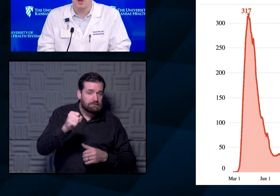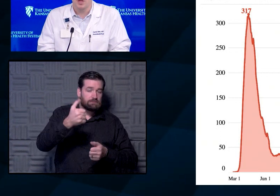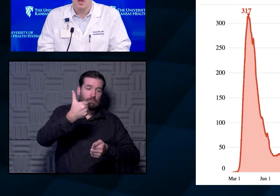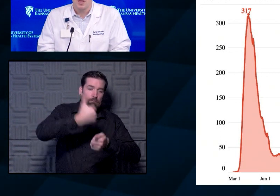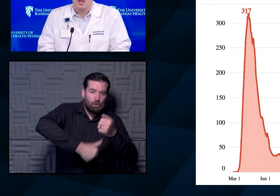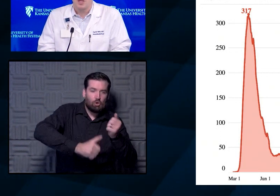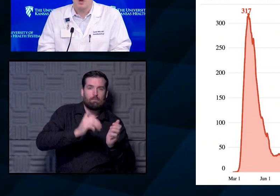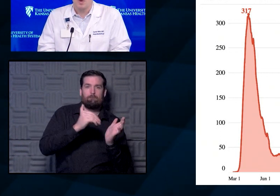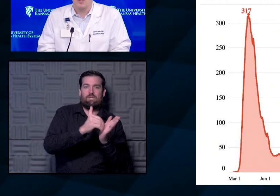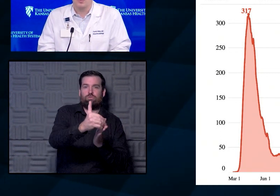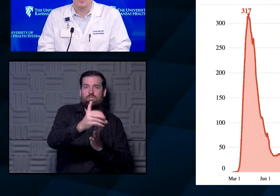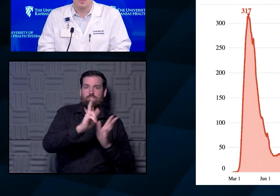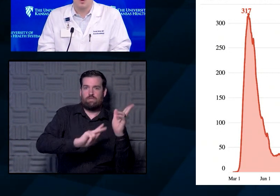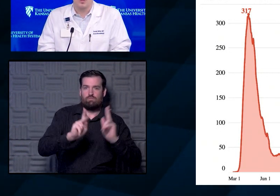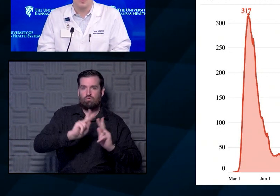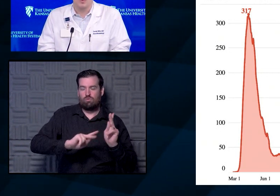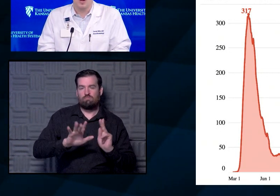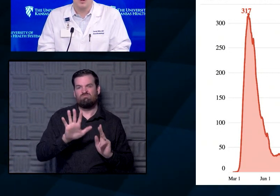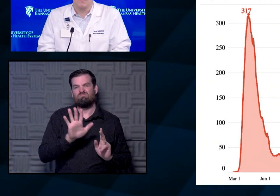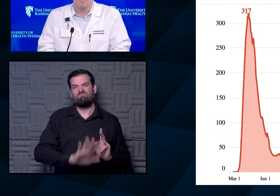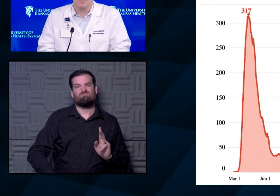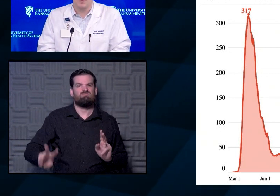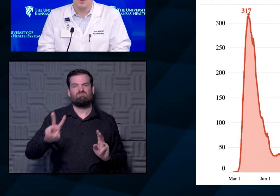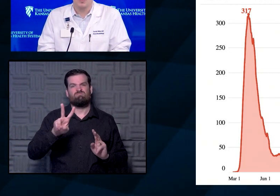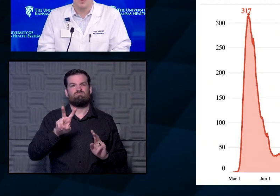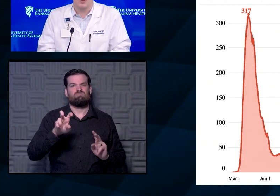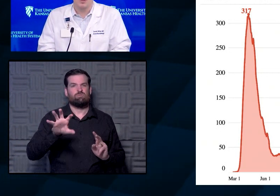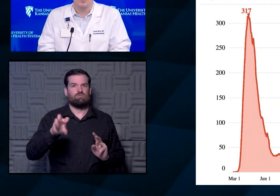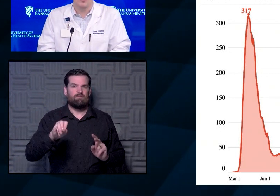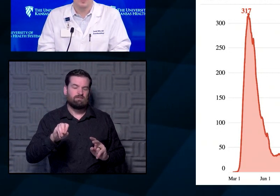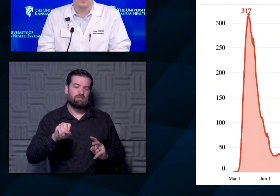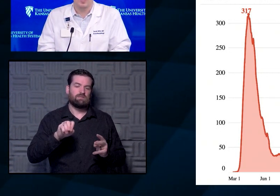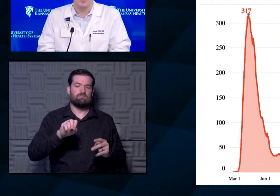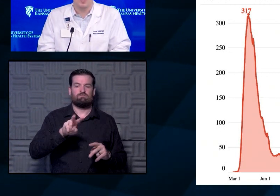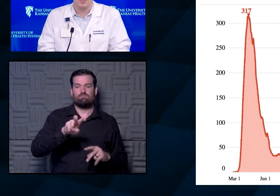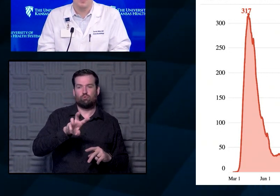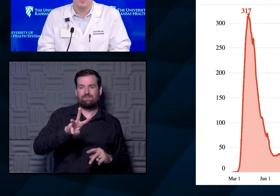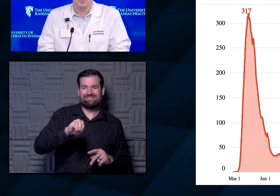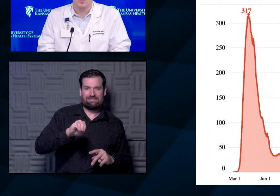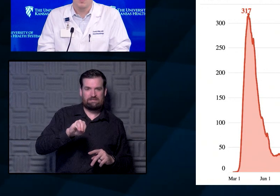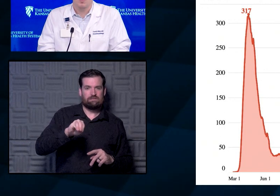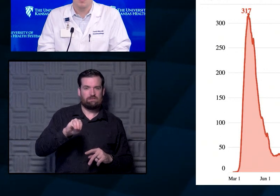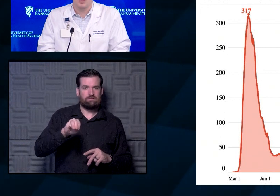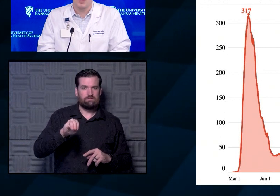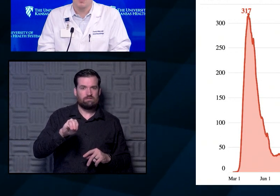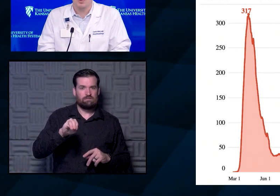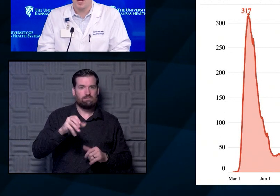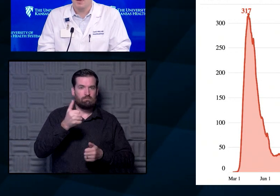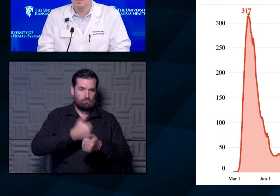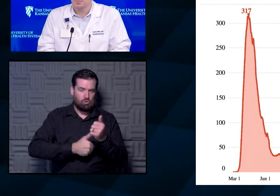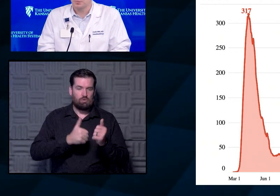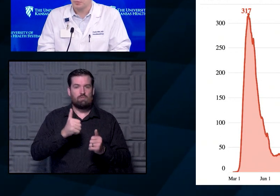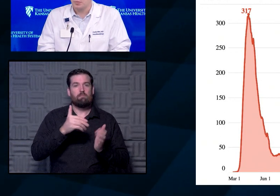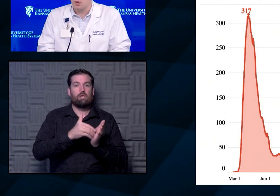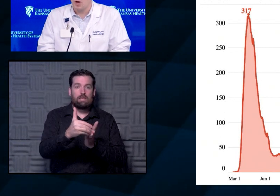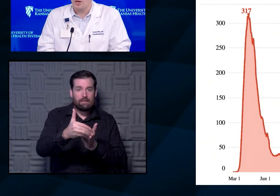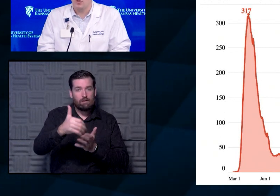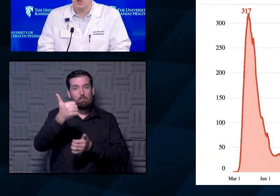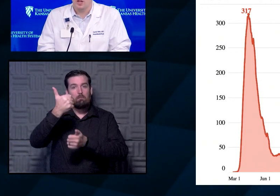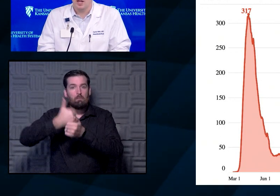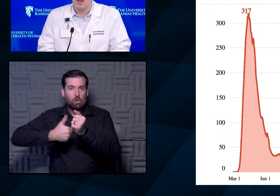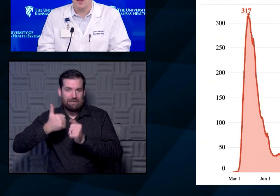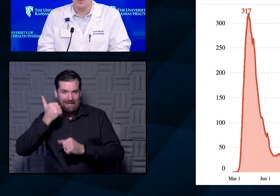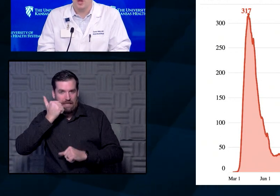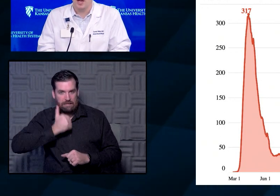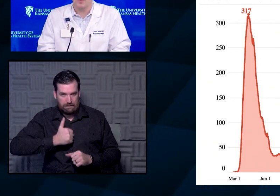million people in the Midwest, was somewhere in the 250 or 260 new cases per million per day